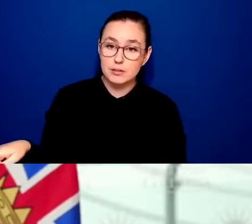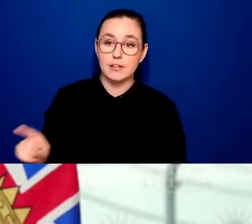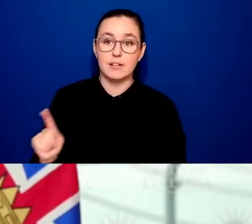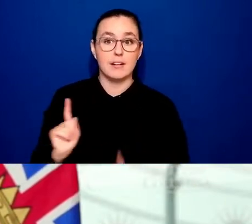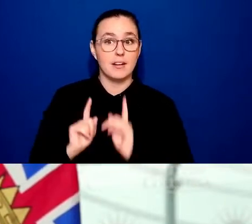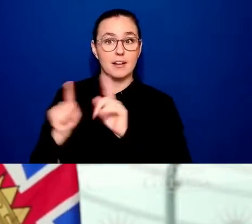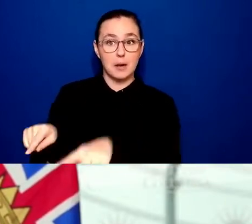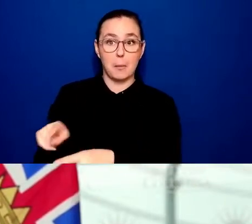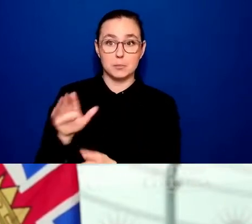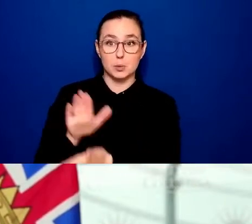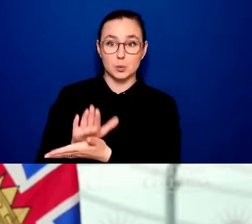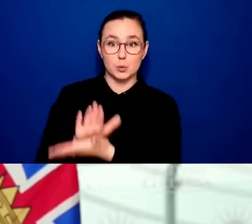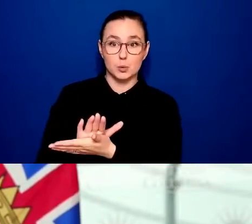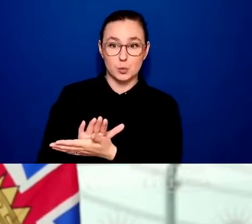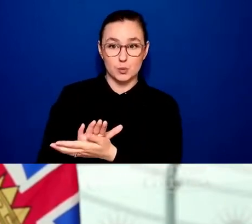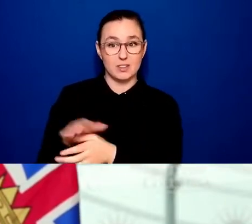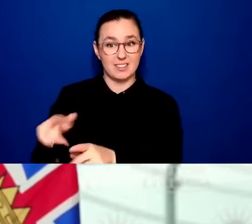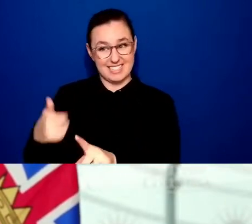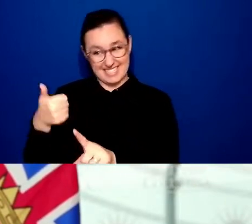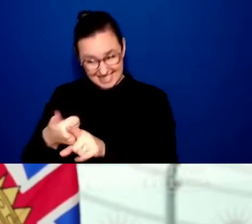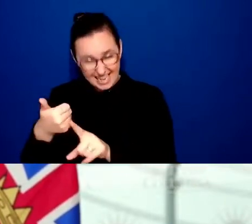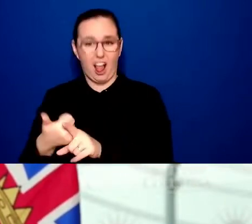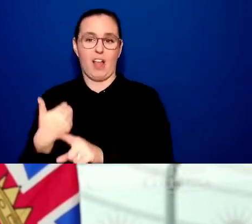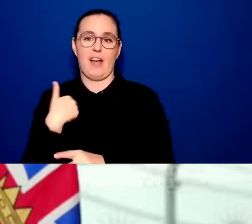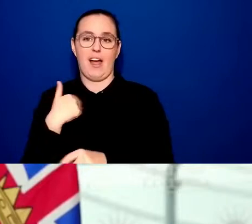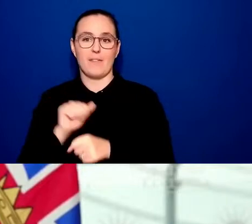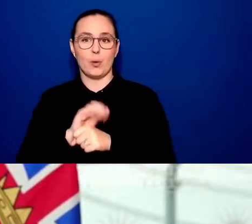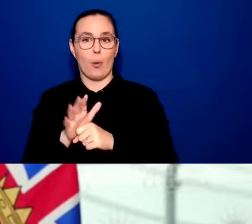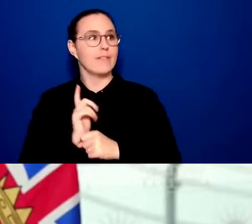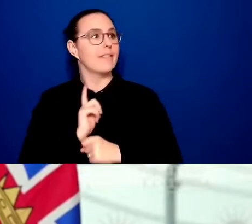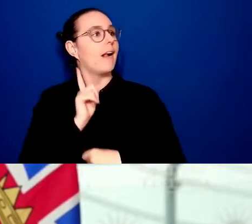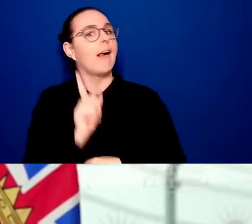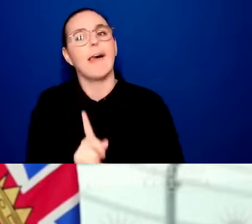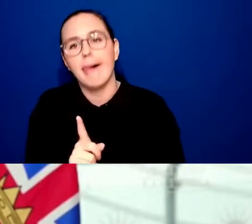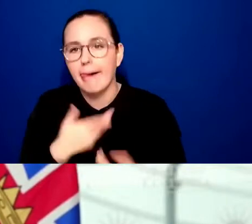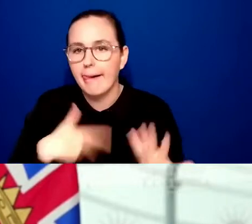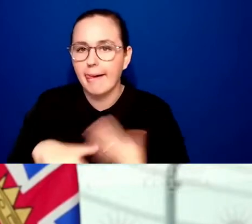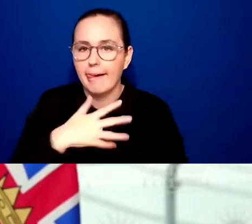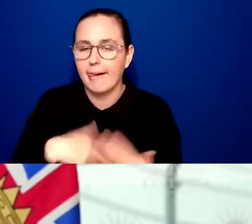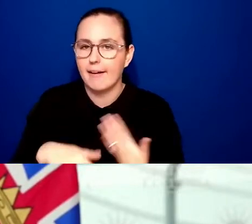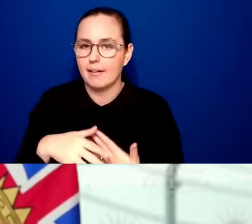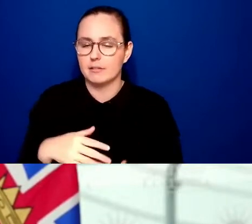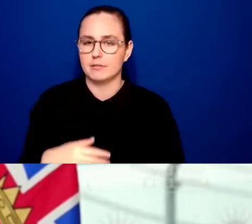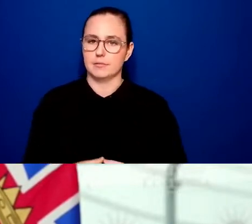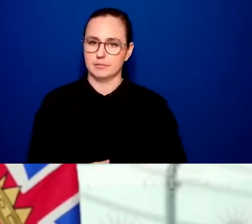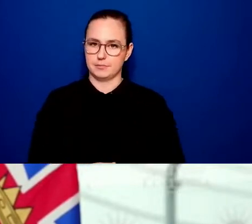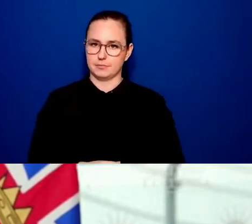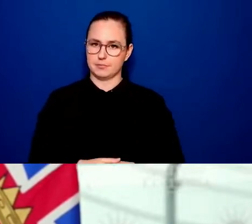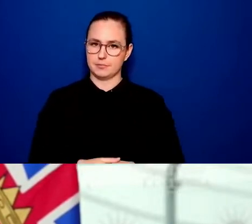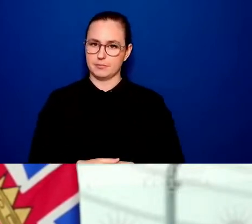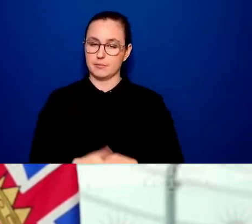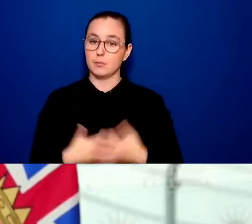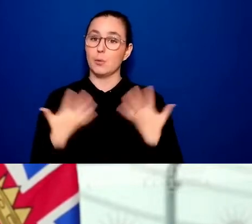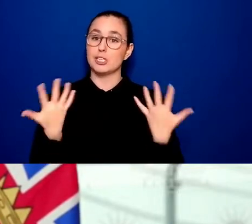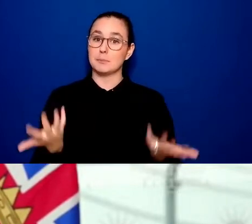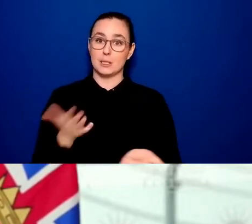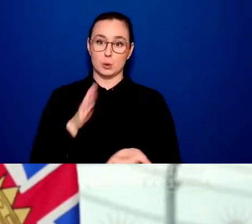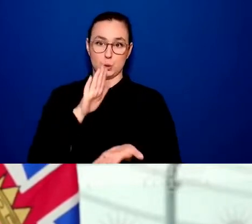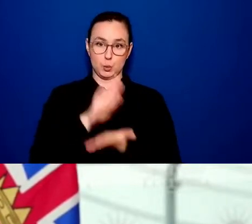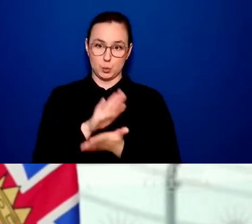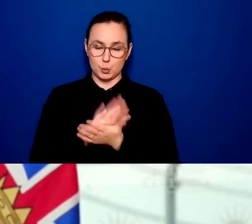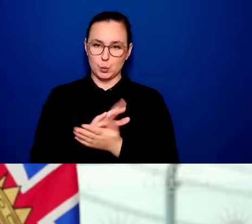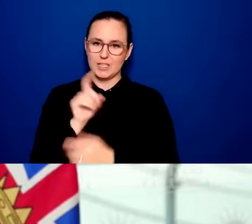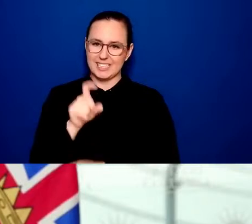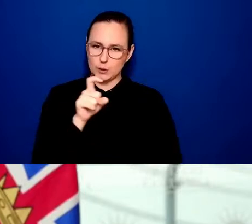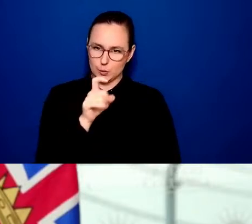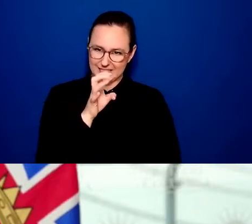COVID. We know that the things that we need to have in place in schools to prevent transmission in the school setting